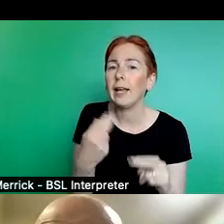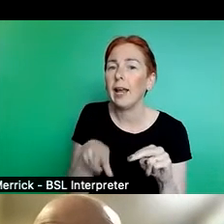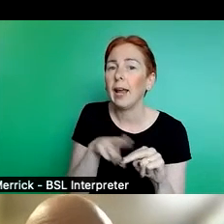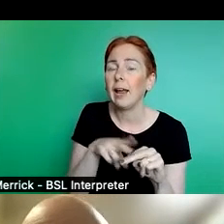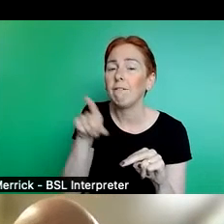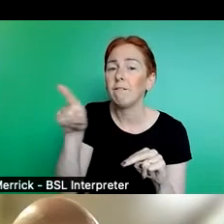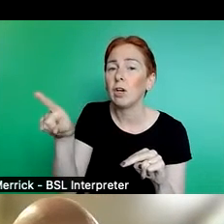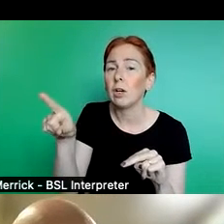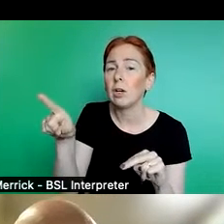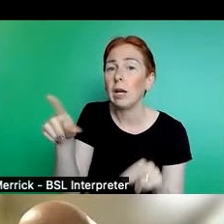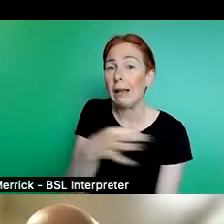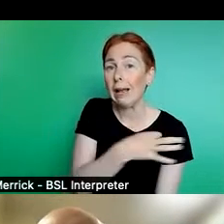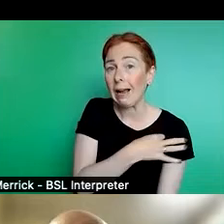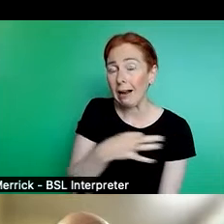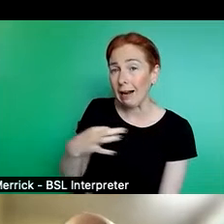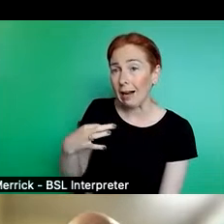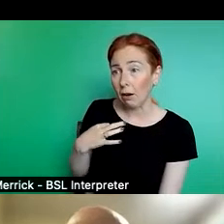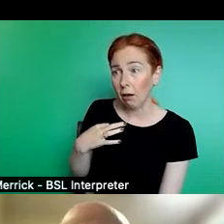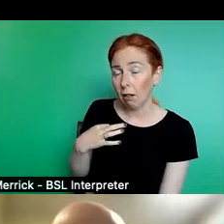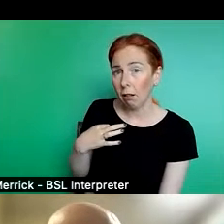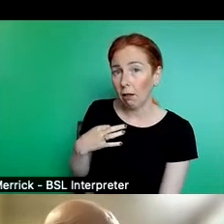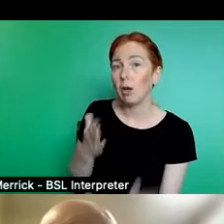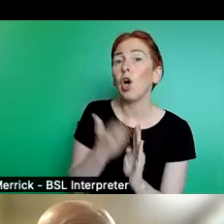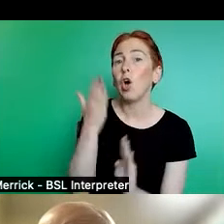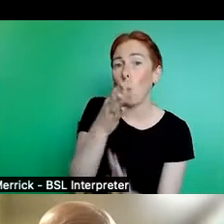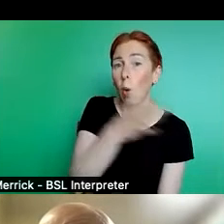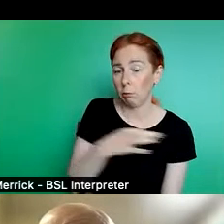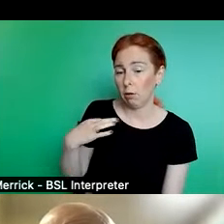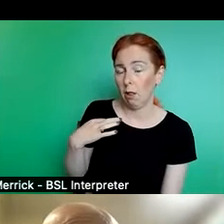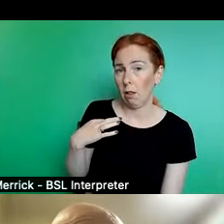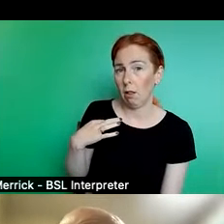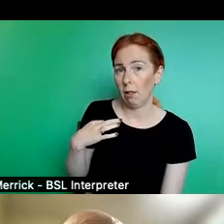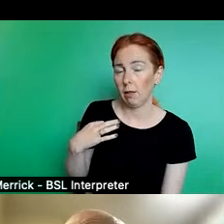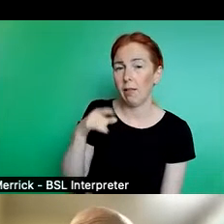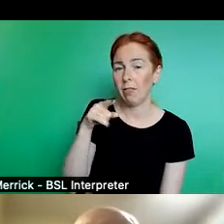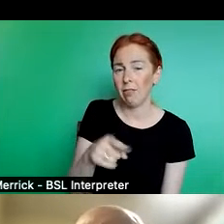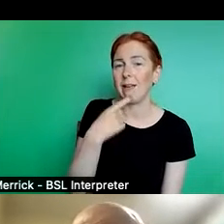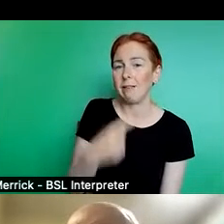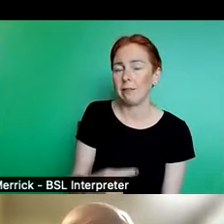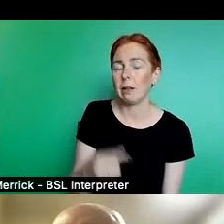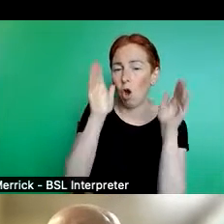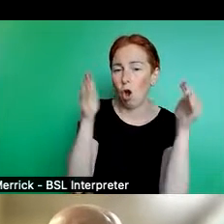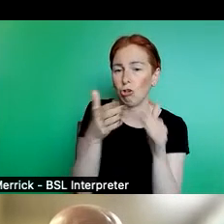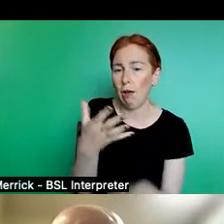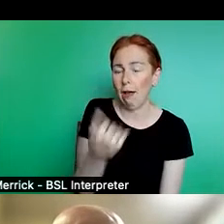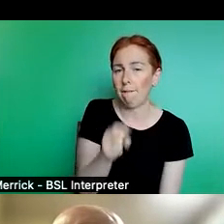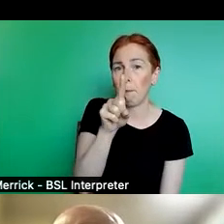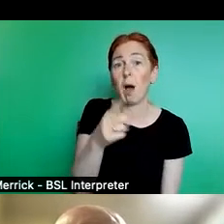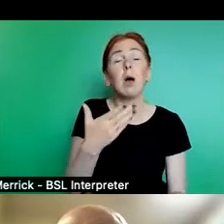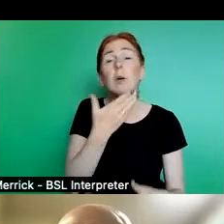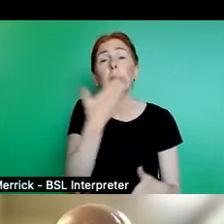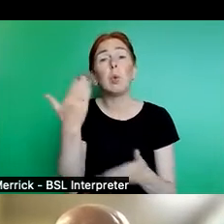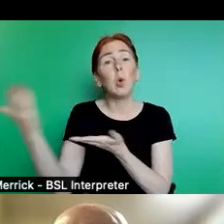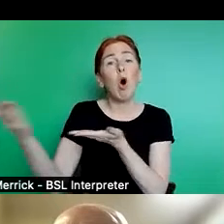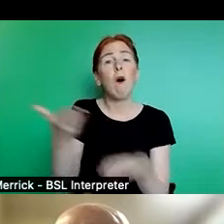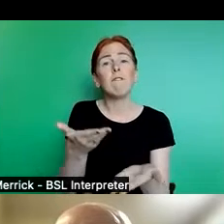that's a much more common scenario, particularly I suspect for older patients. Who